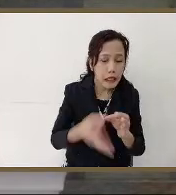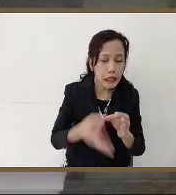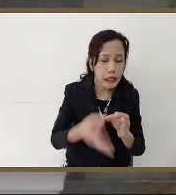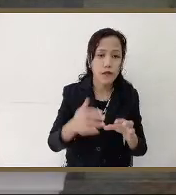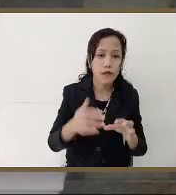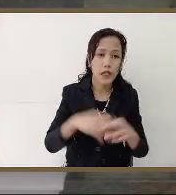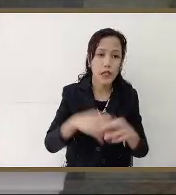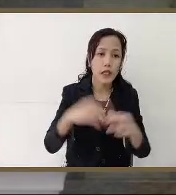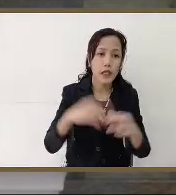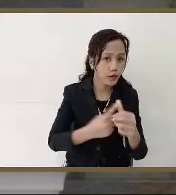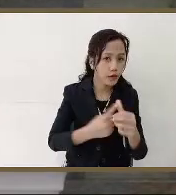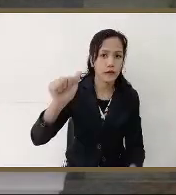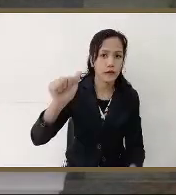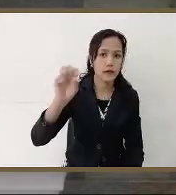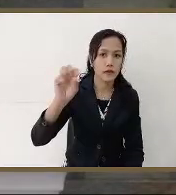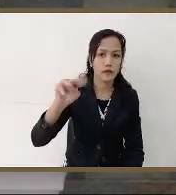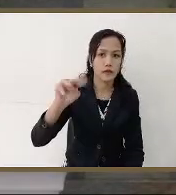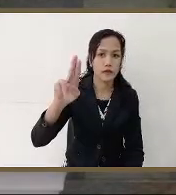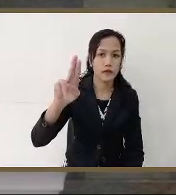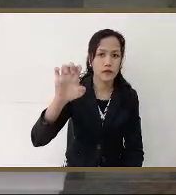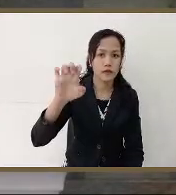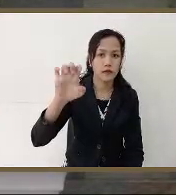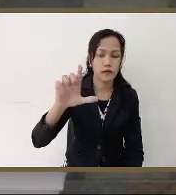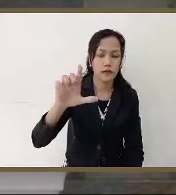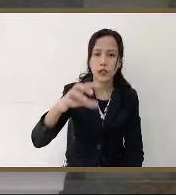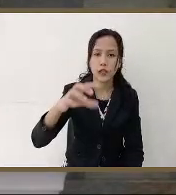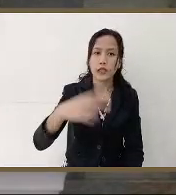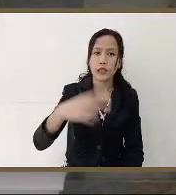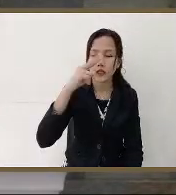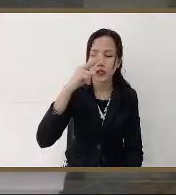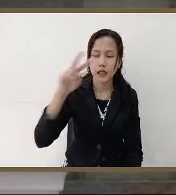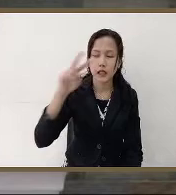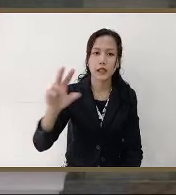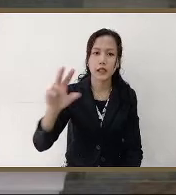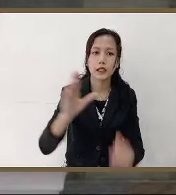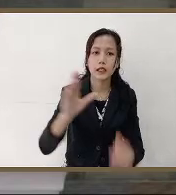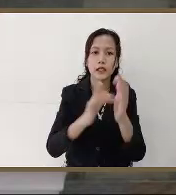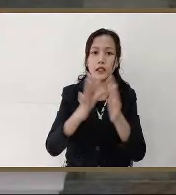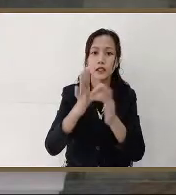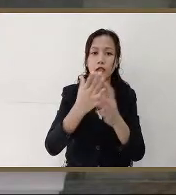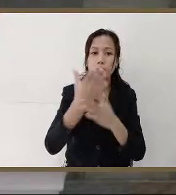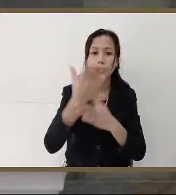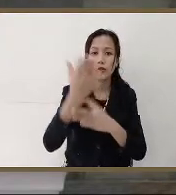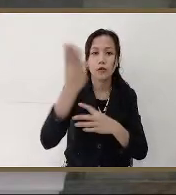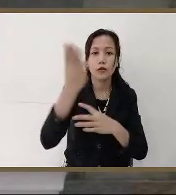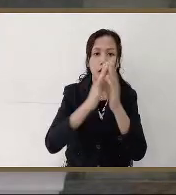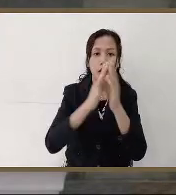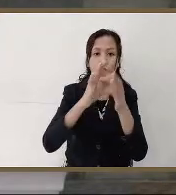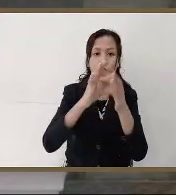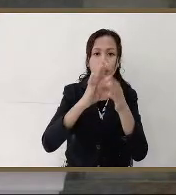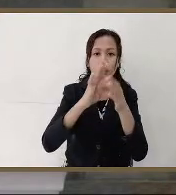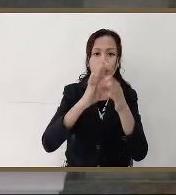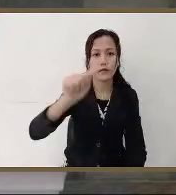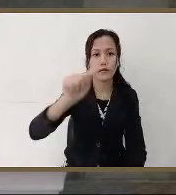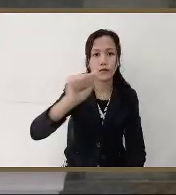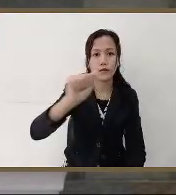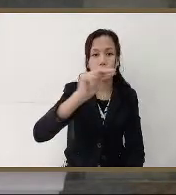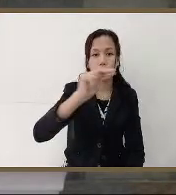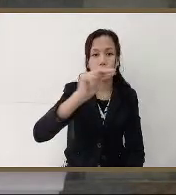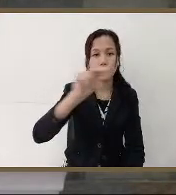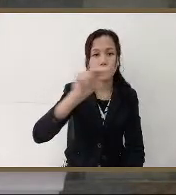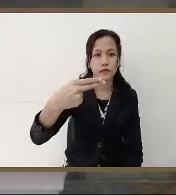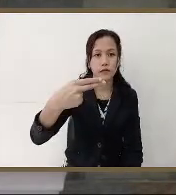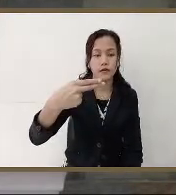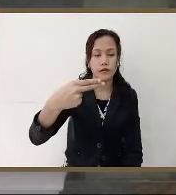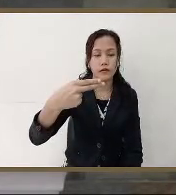makikita natin ang Panginoong Jesucristo through the prayer of Hannah, this time makikita po natin ang